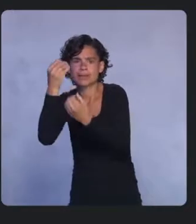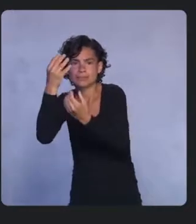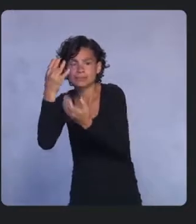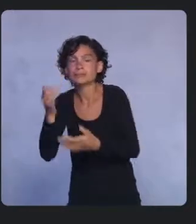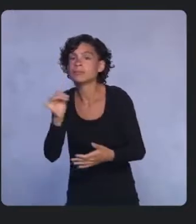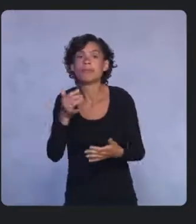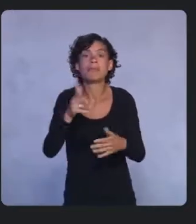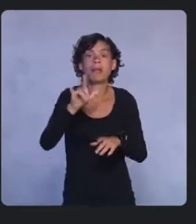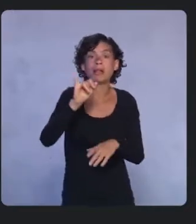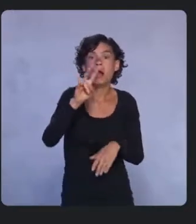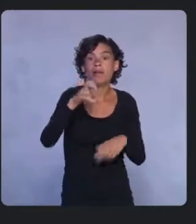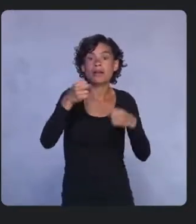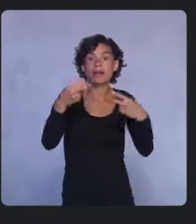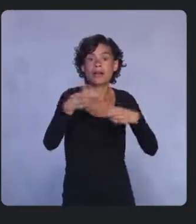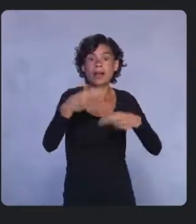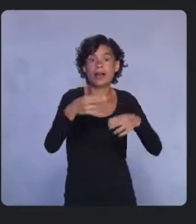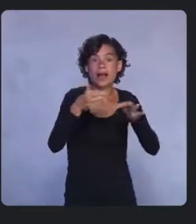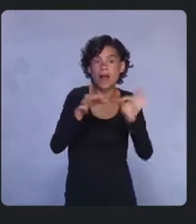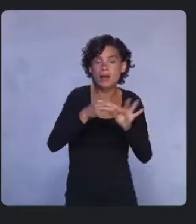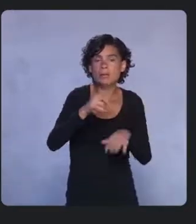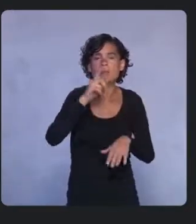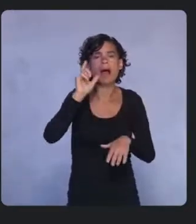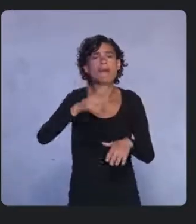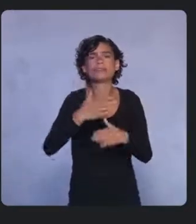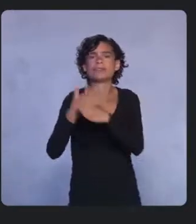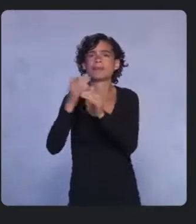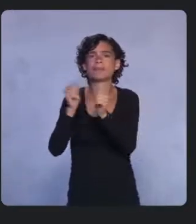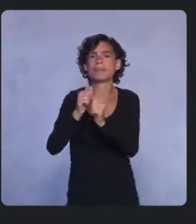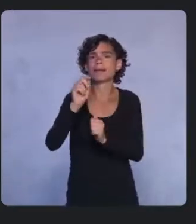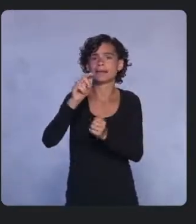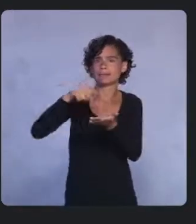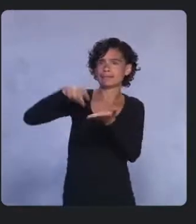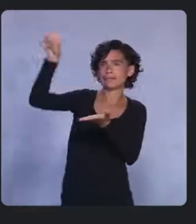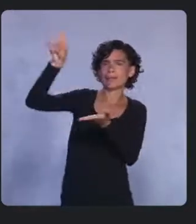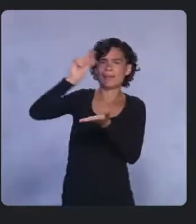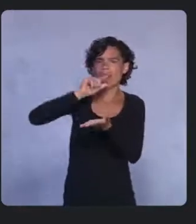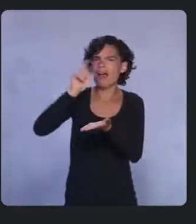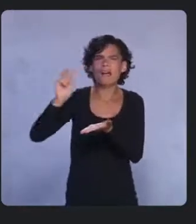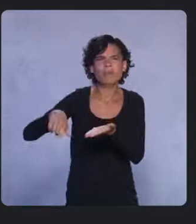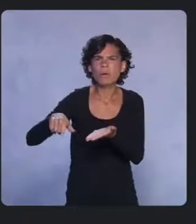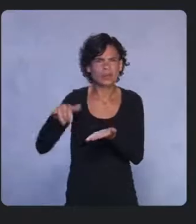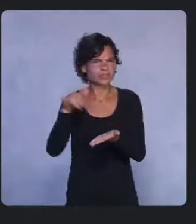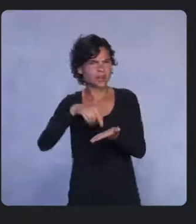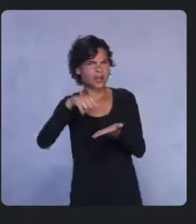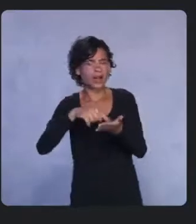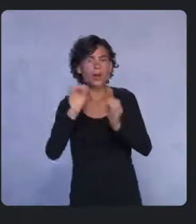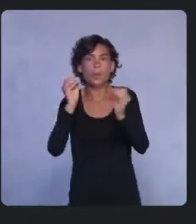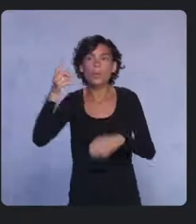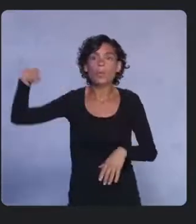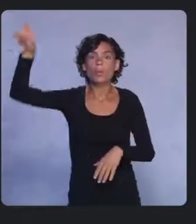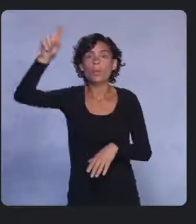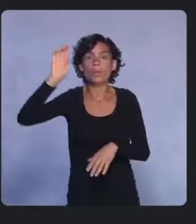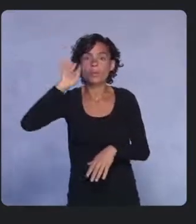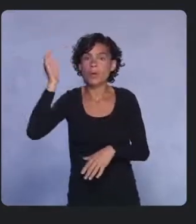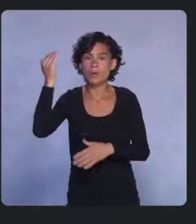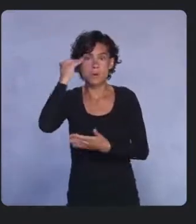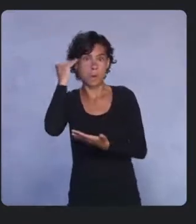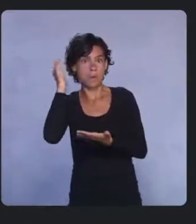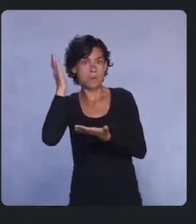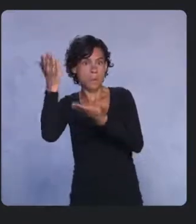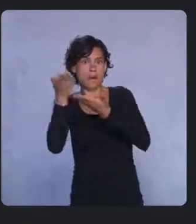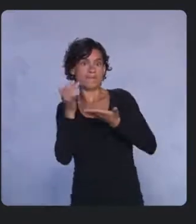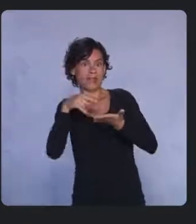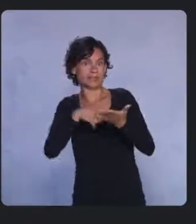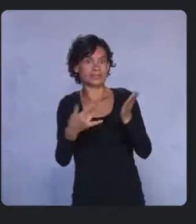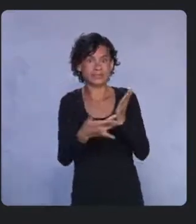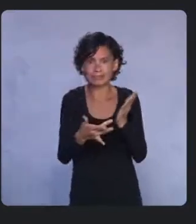audio data with Google or any other apps. No one else offers this kind of technically enforced, verifiable